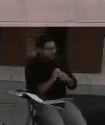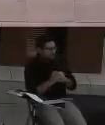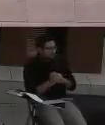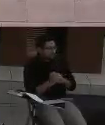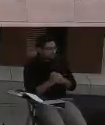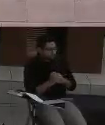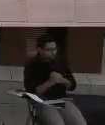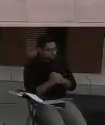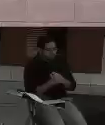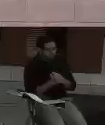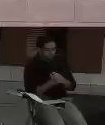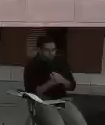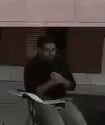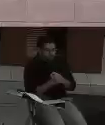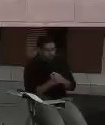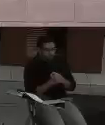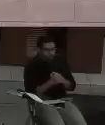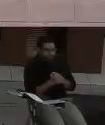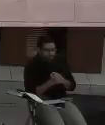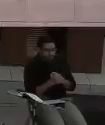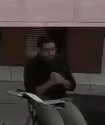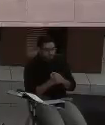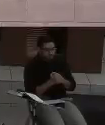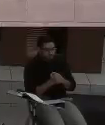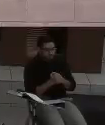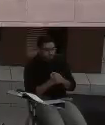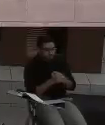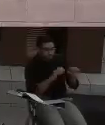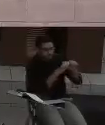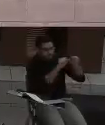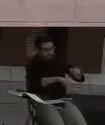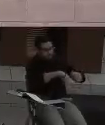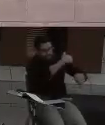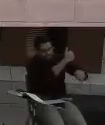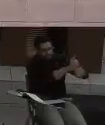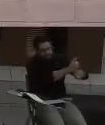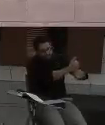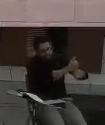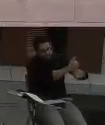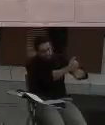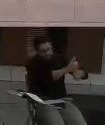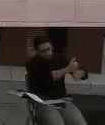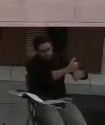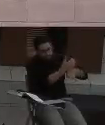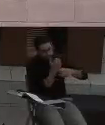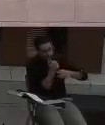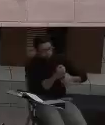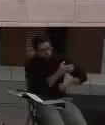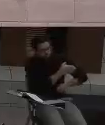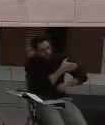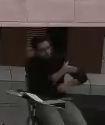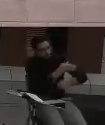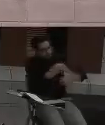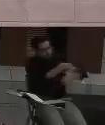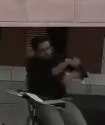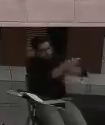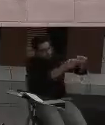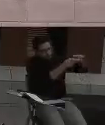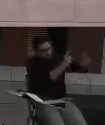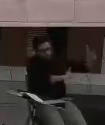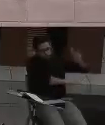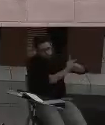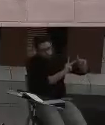and subvert and resist the systems that hold power over people. The invitation